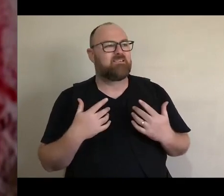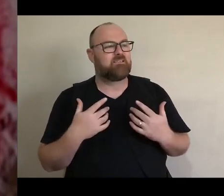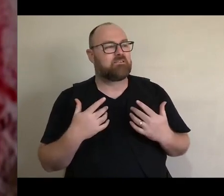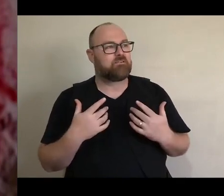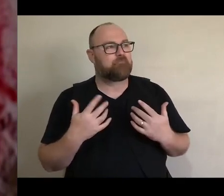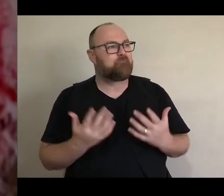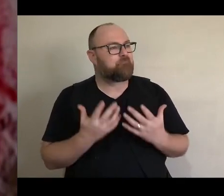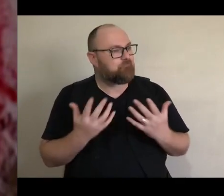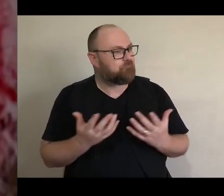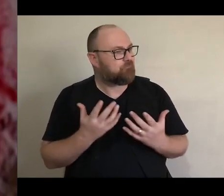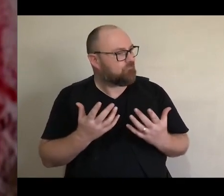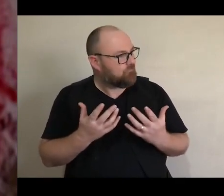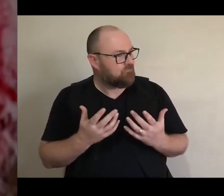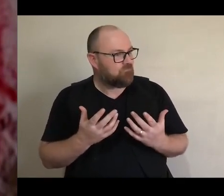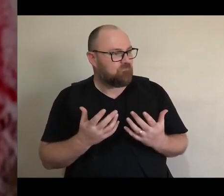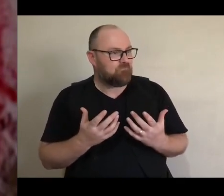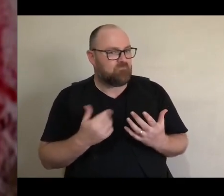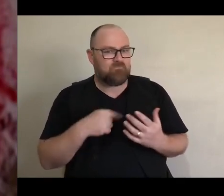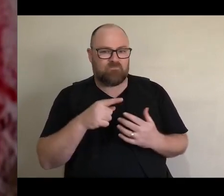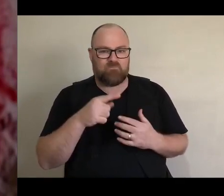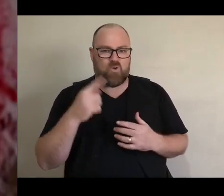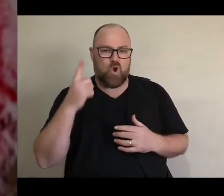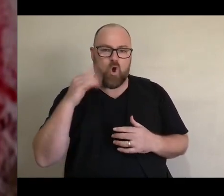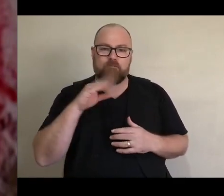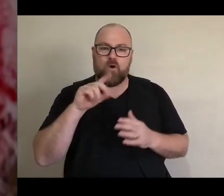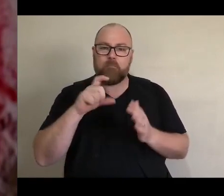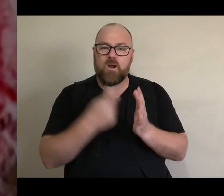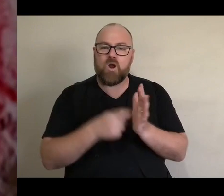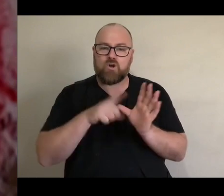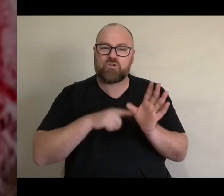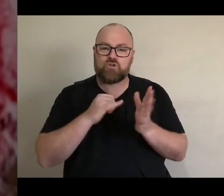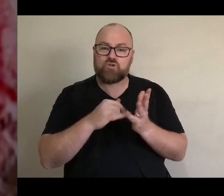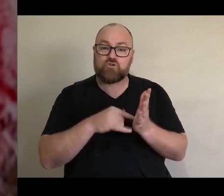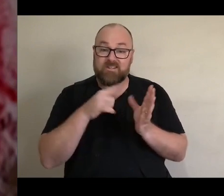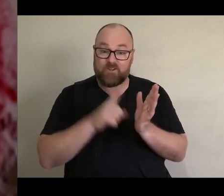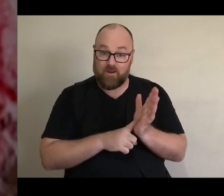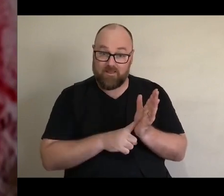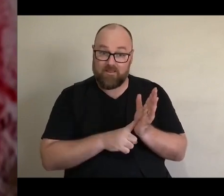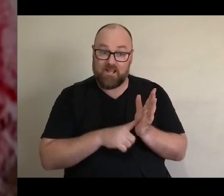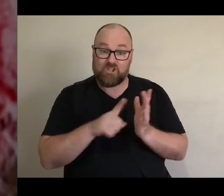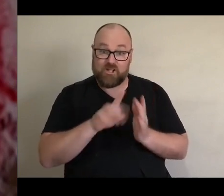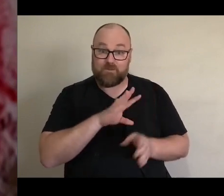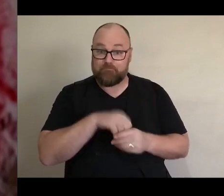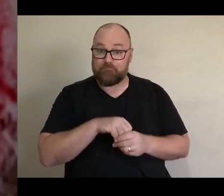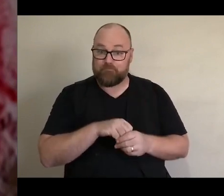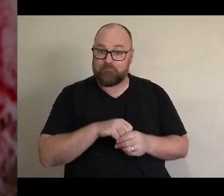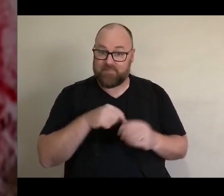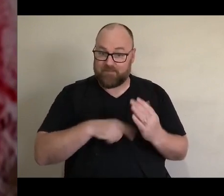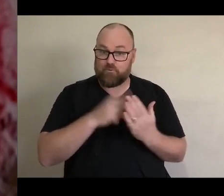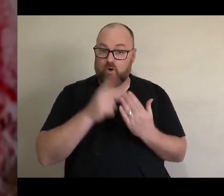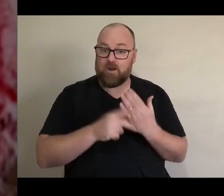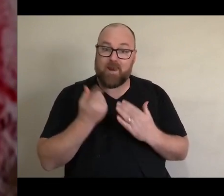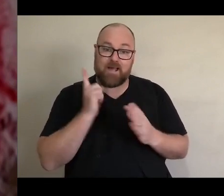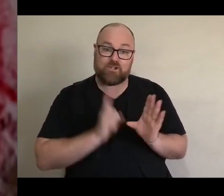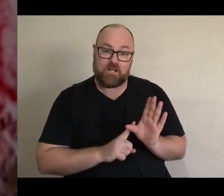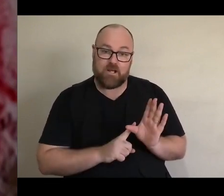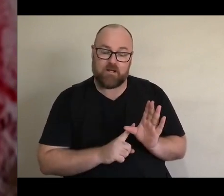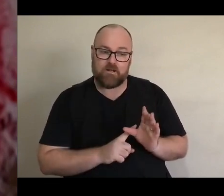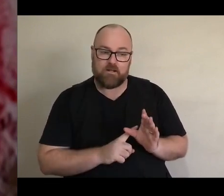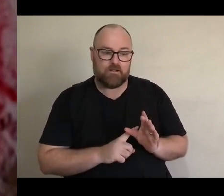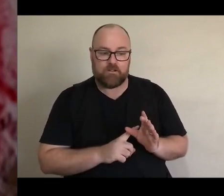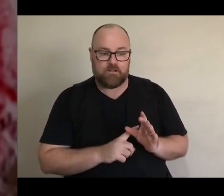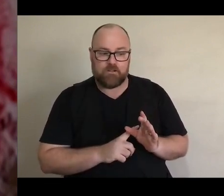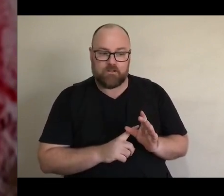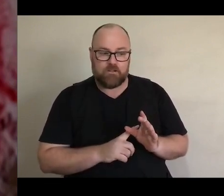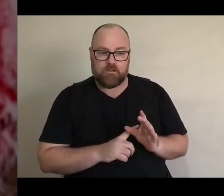you've heard from the beautiful Crystal, who was a participant last year, and it just, just